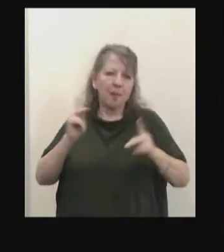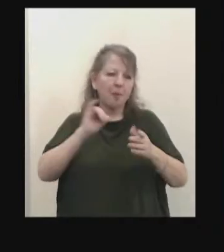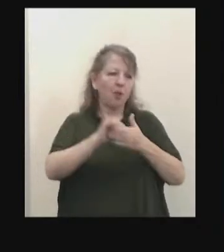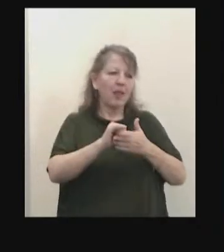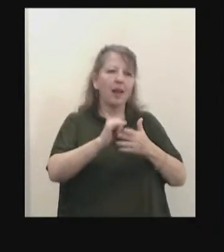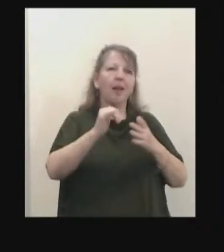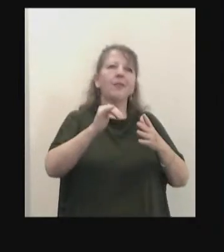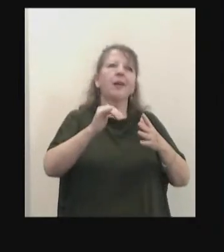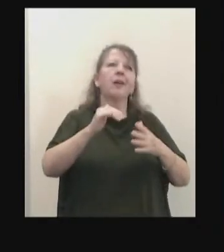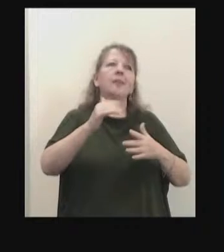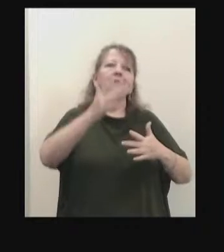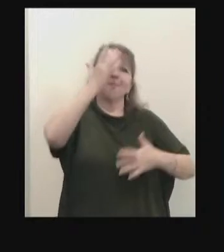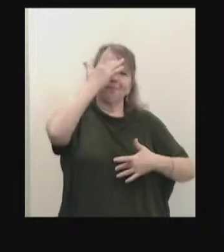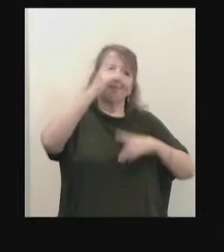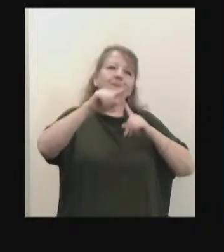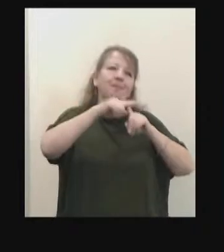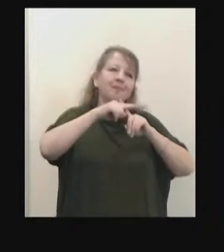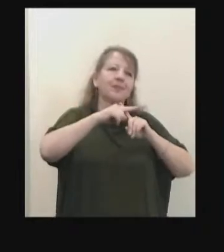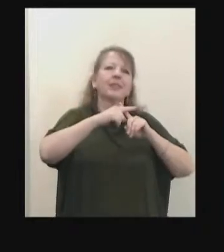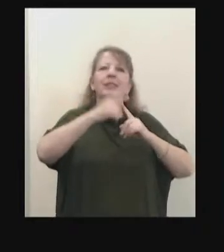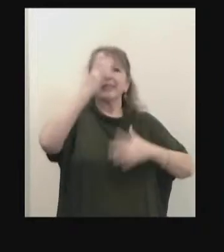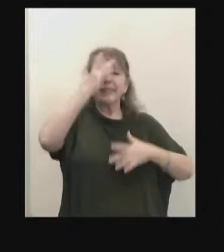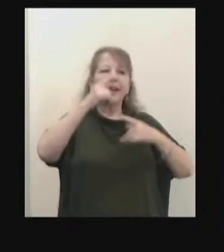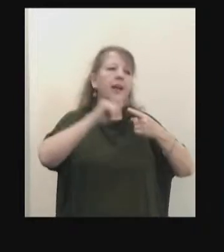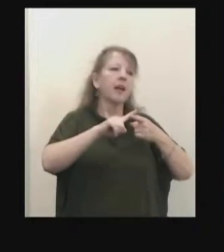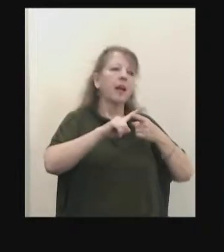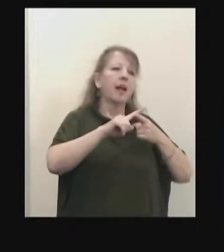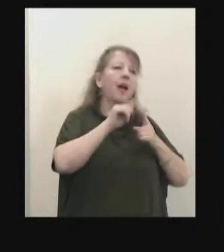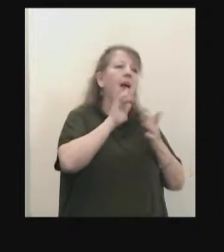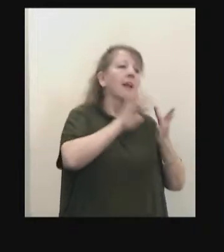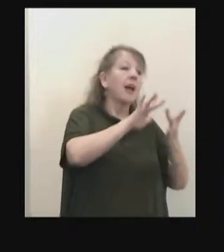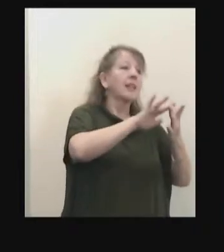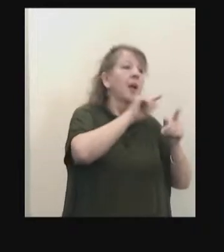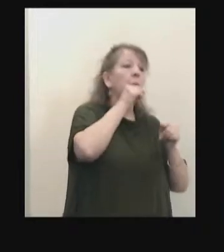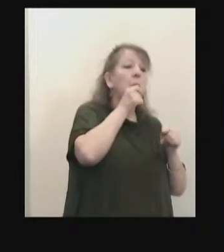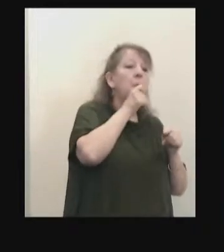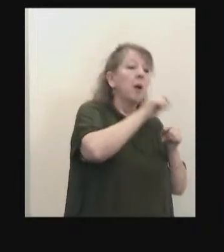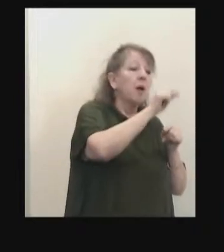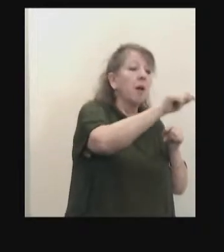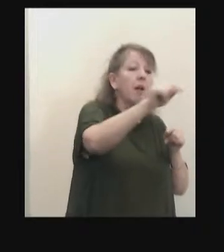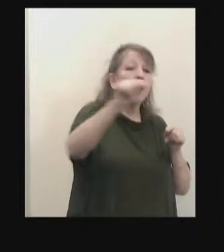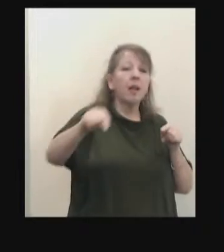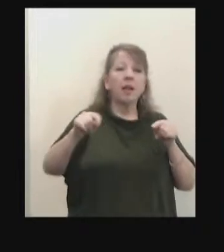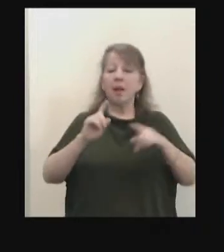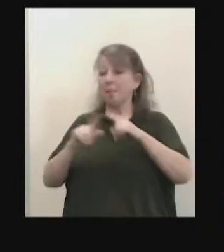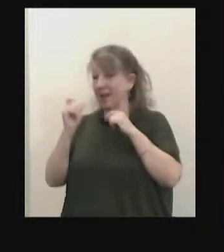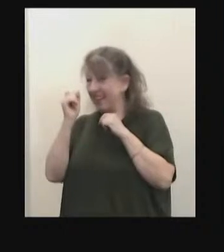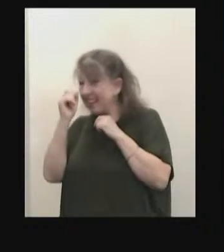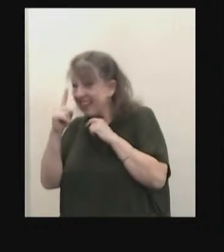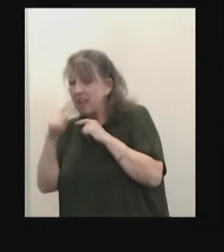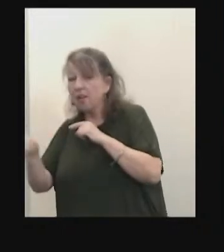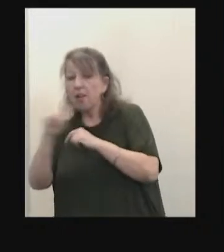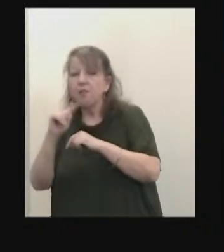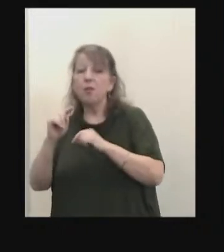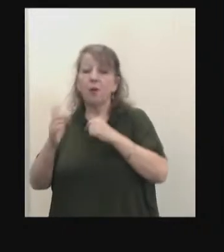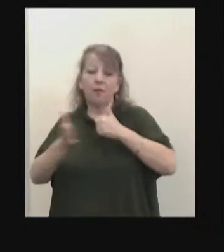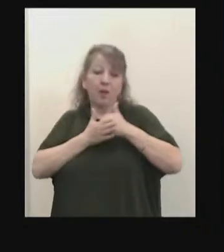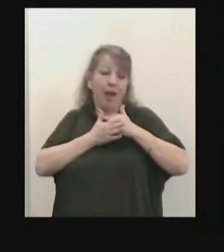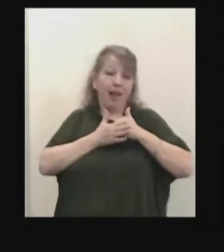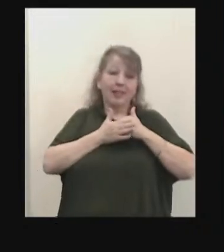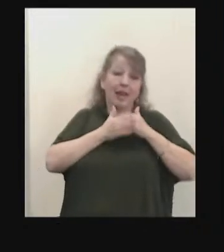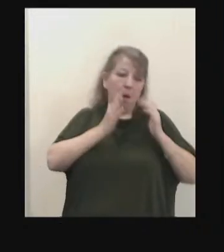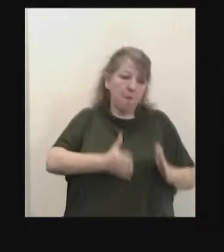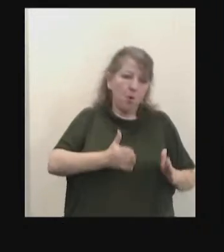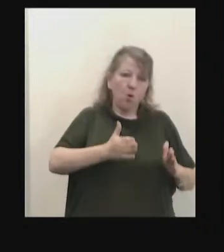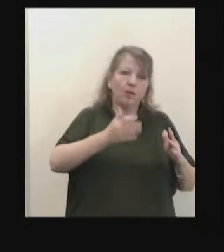contacts. However, if people have been diagnosed with COVID-19, we really strongly encourage you to let the people